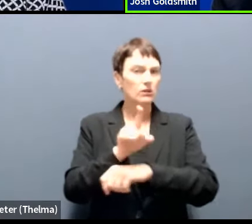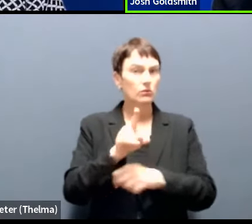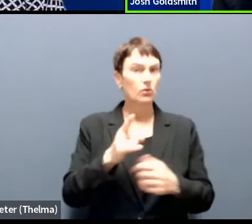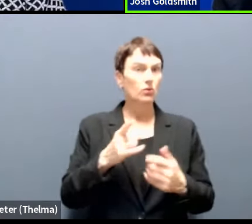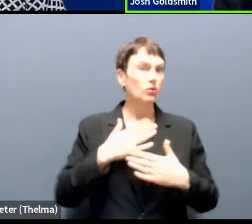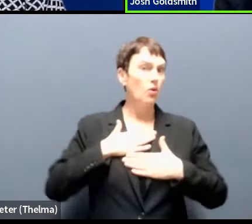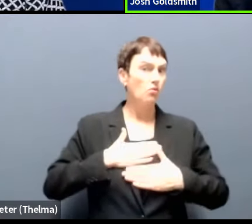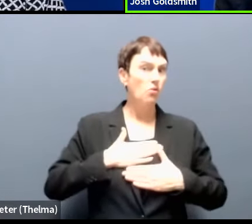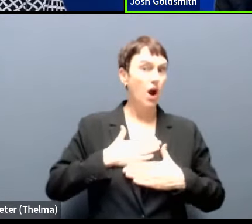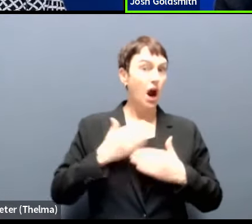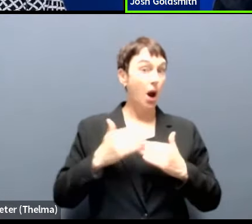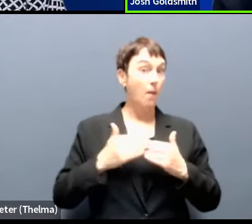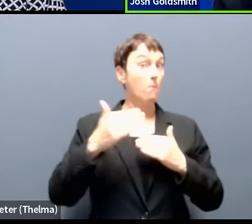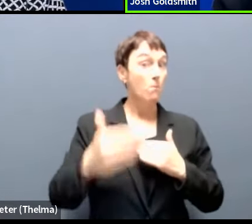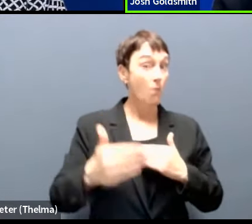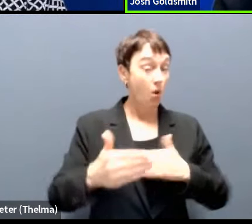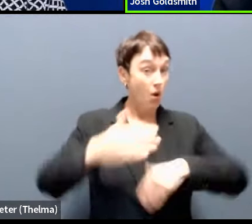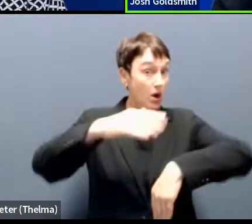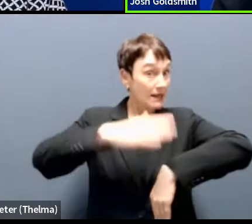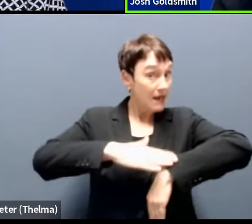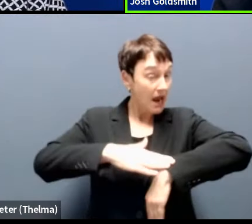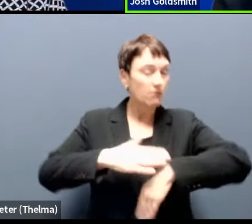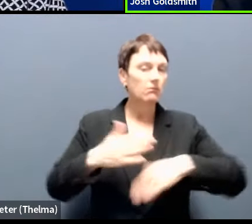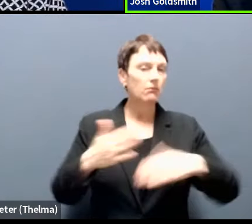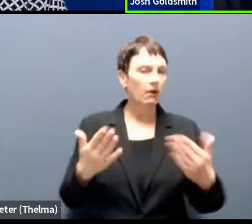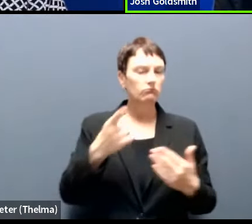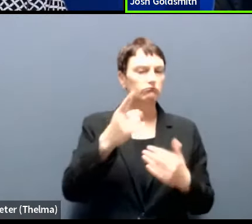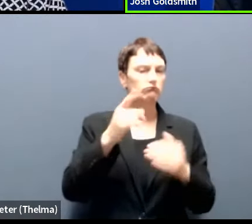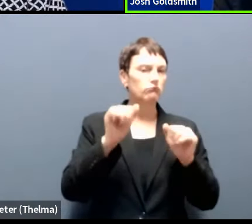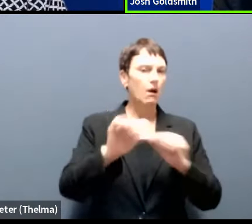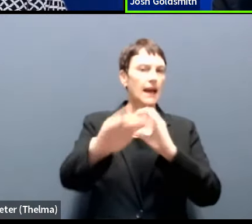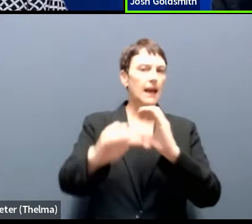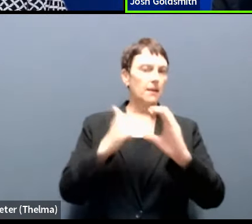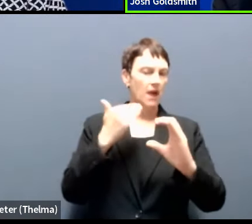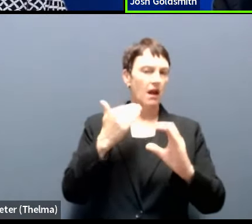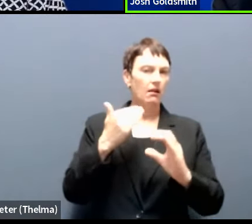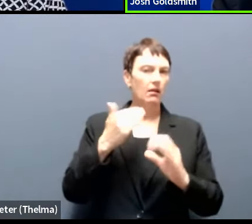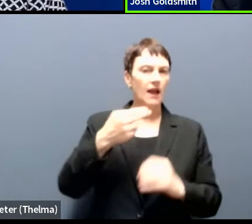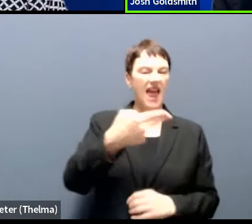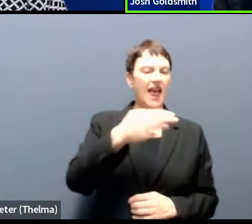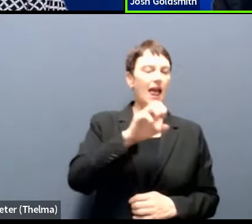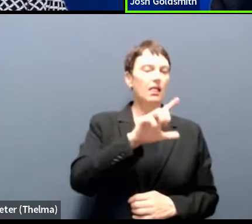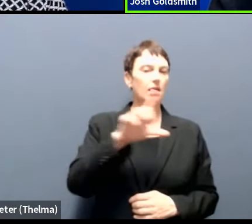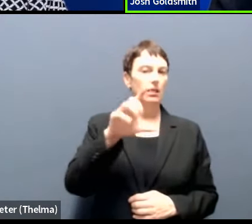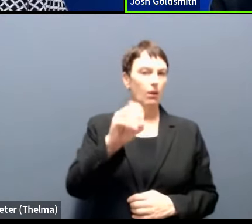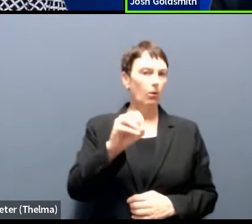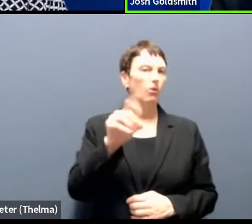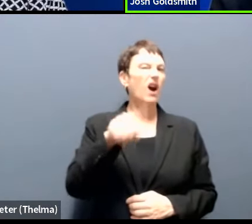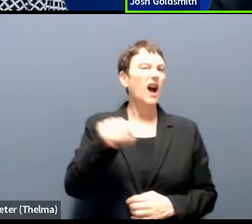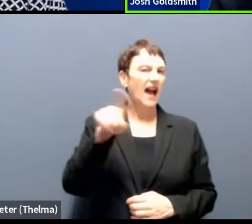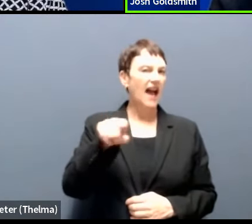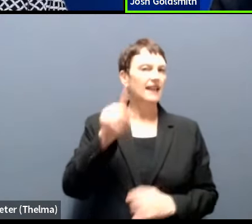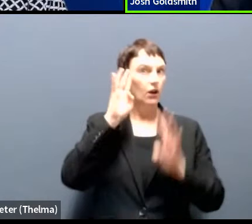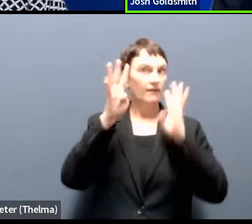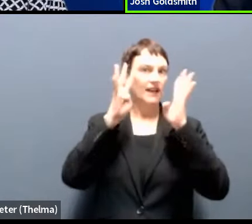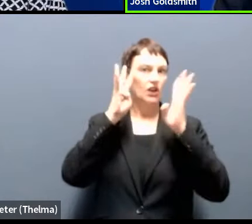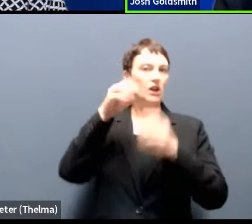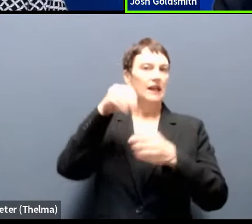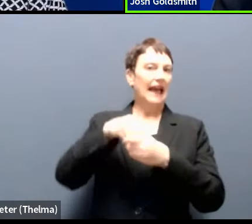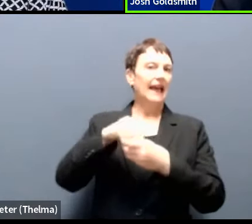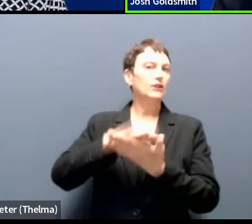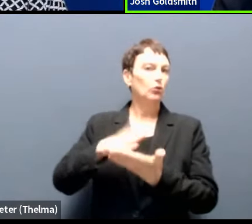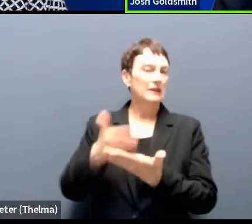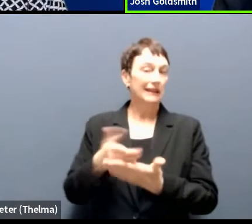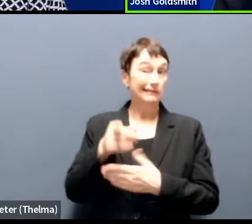hello@innovationinterpreting.com, for information about financial aid. Two other scholarships. One of our fabulous speakers,